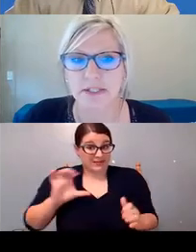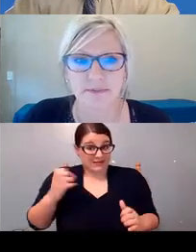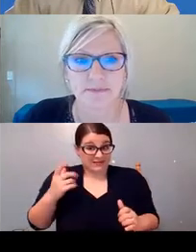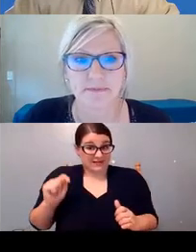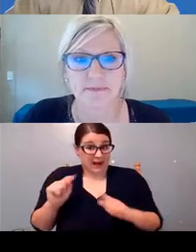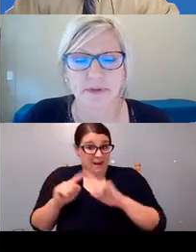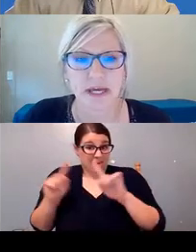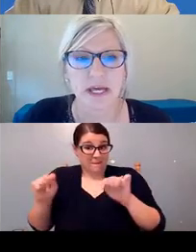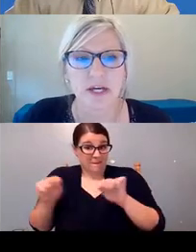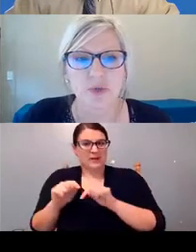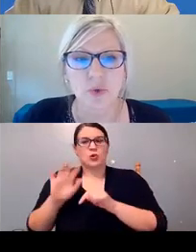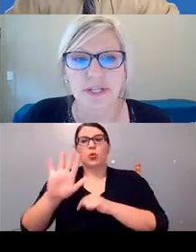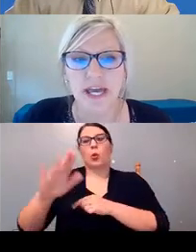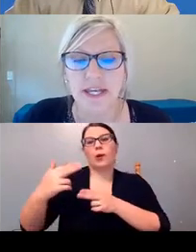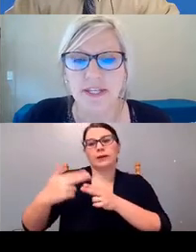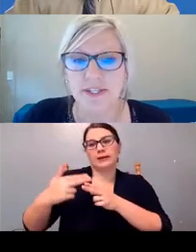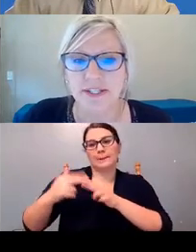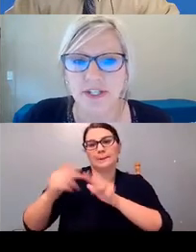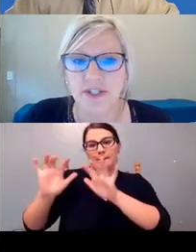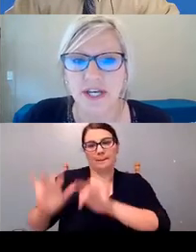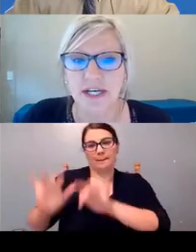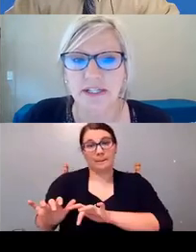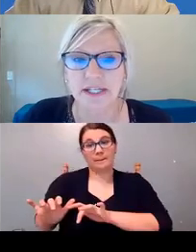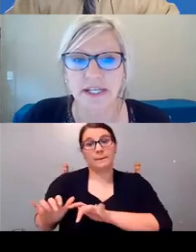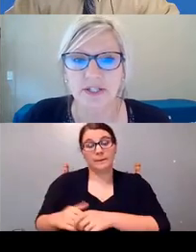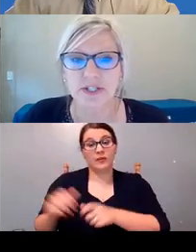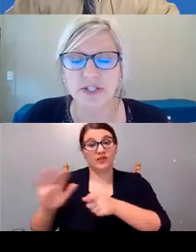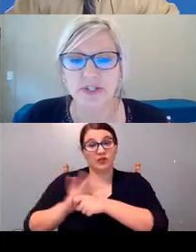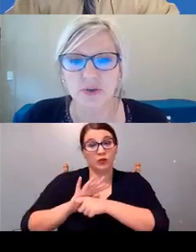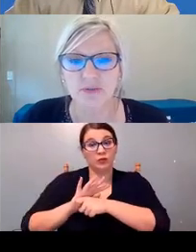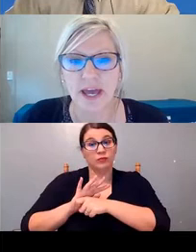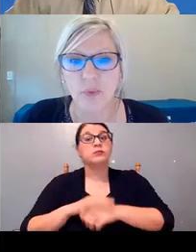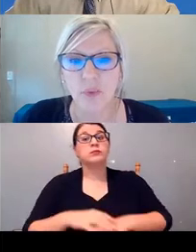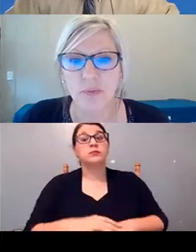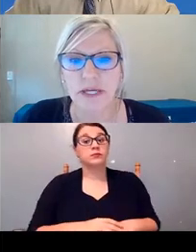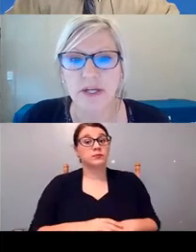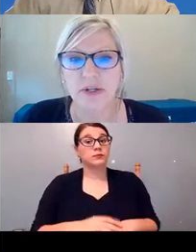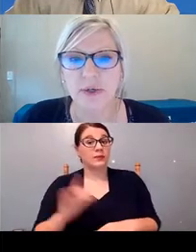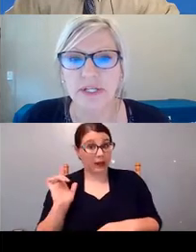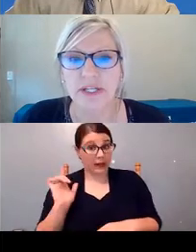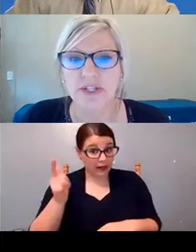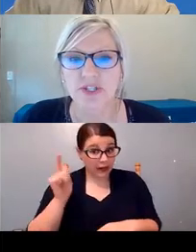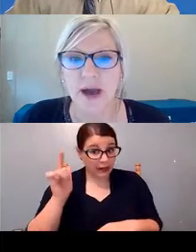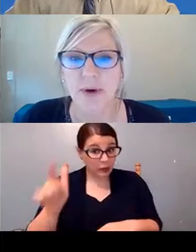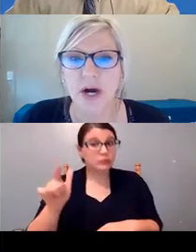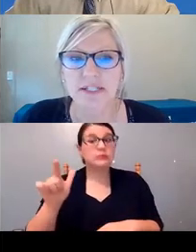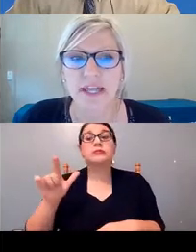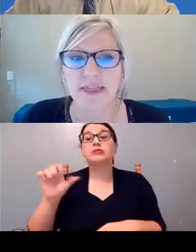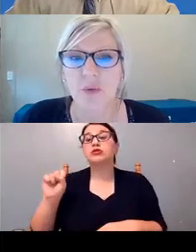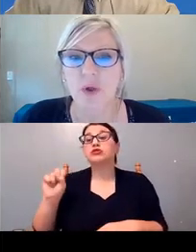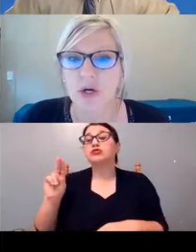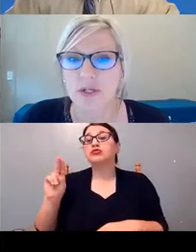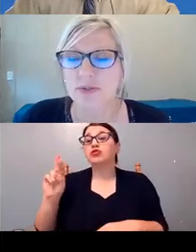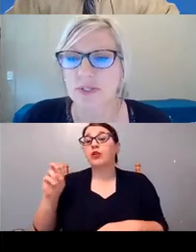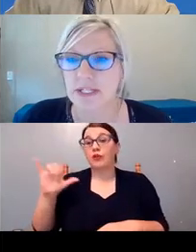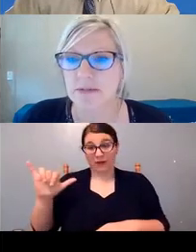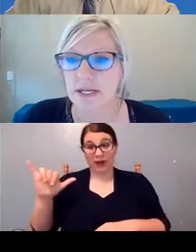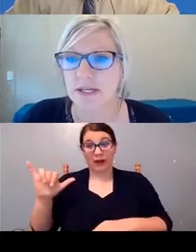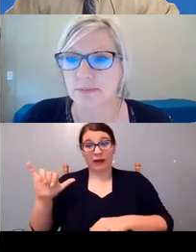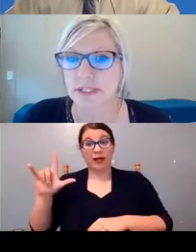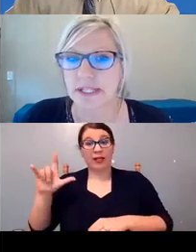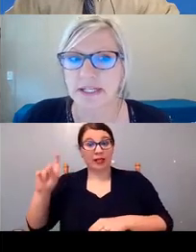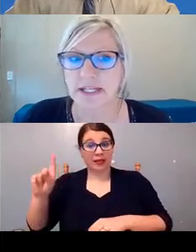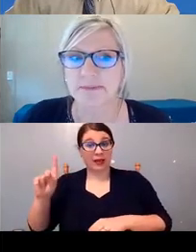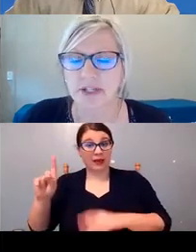box. Toward the end of the session, a link to the survey will be included in the chat box, and that will also need